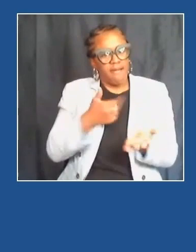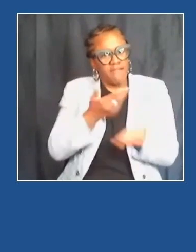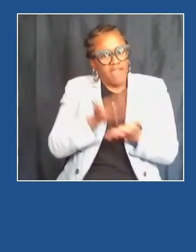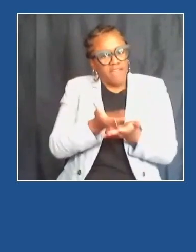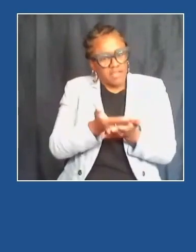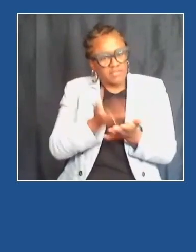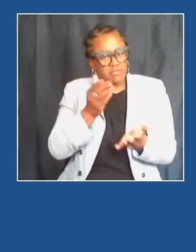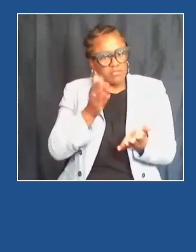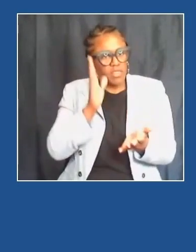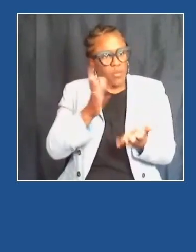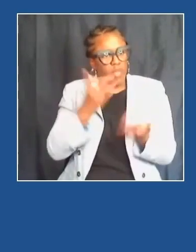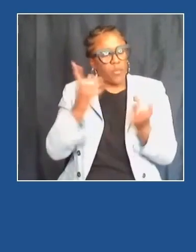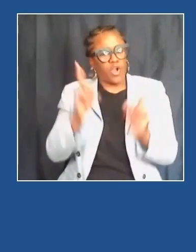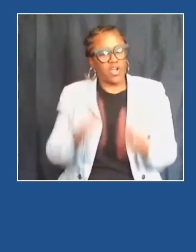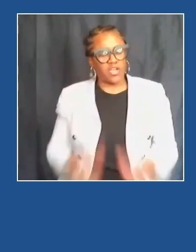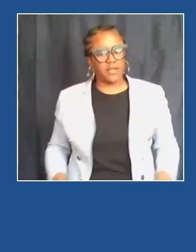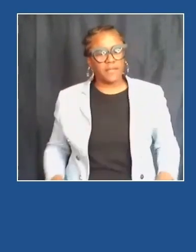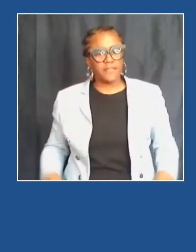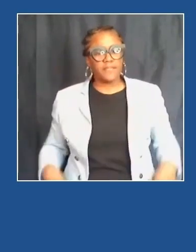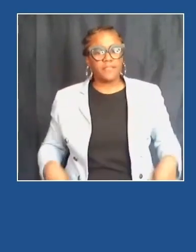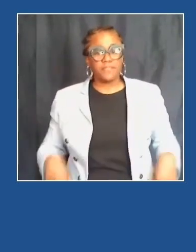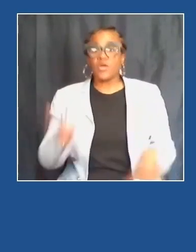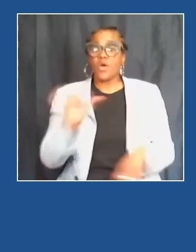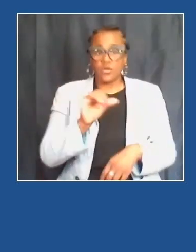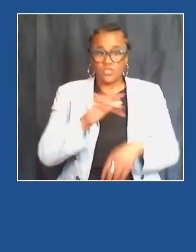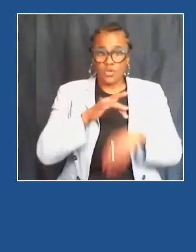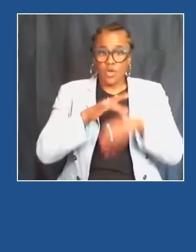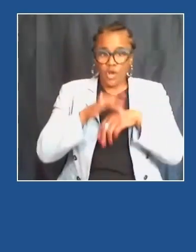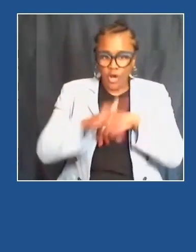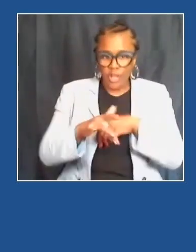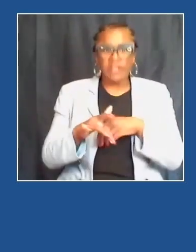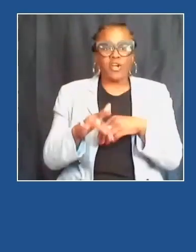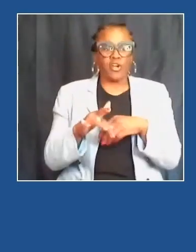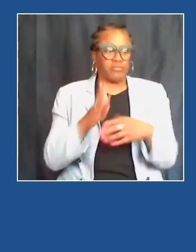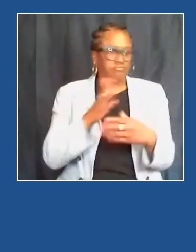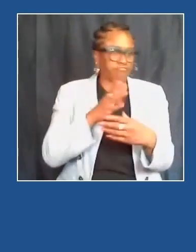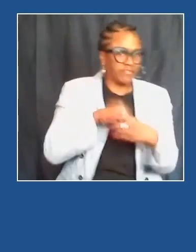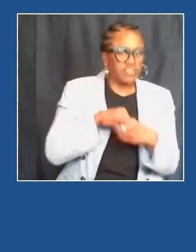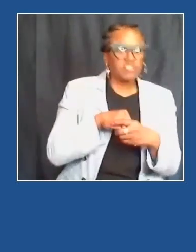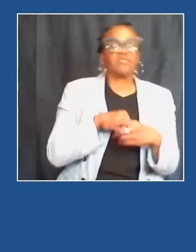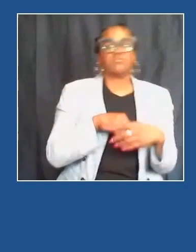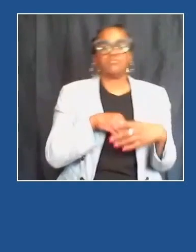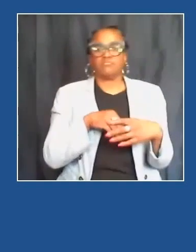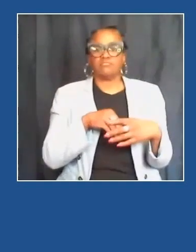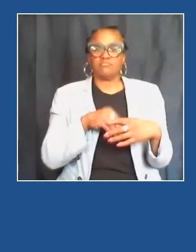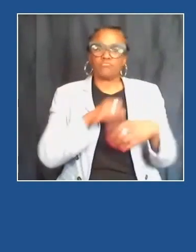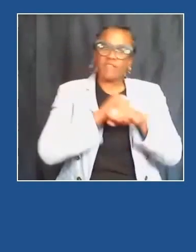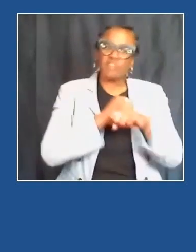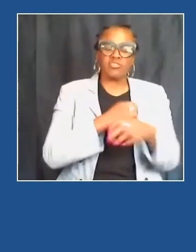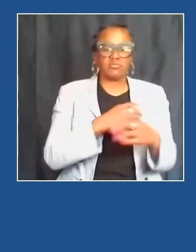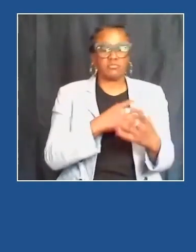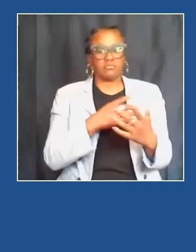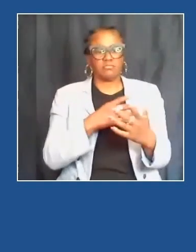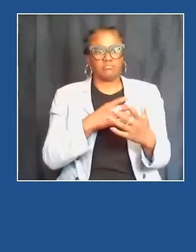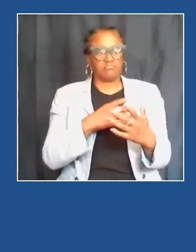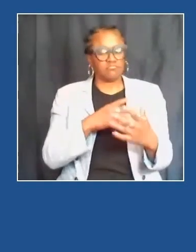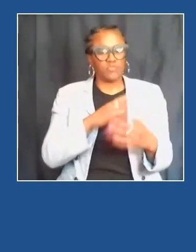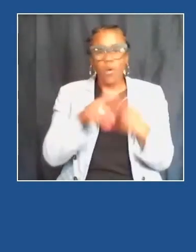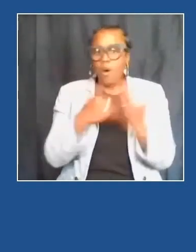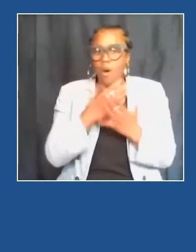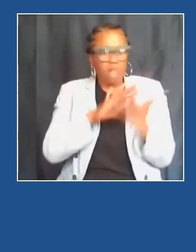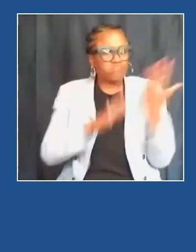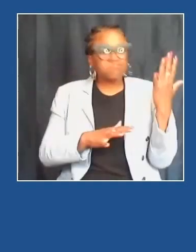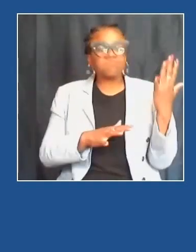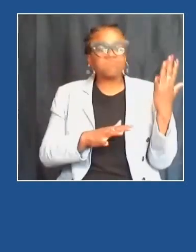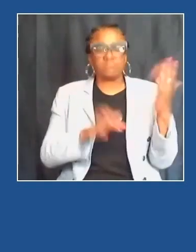work, along with earlier intervention and prevention exercises. All of these things can